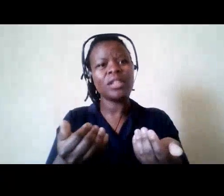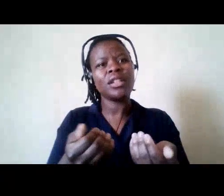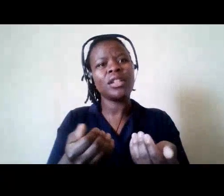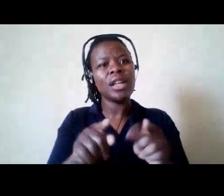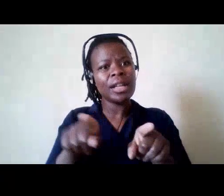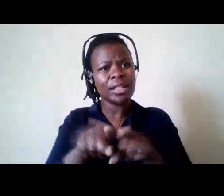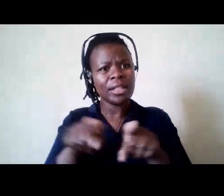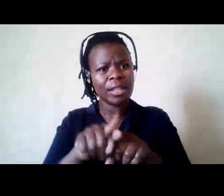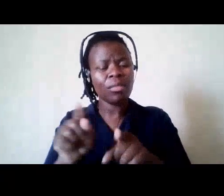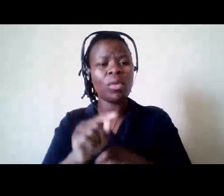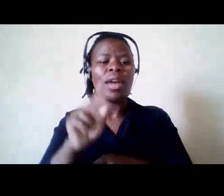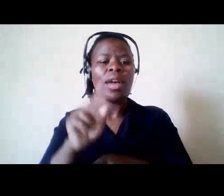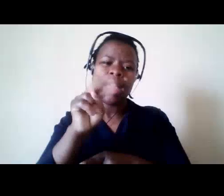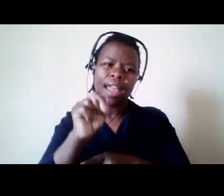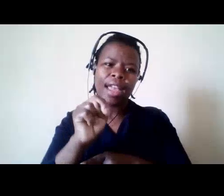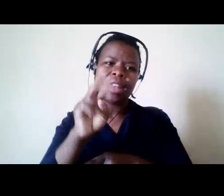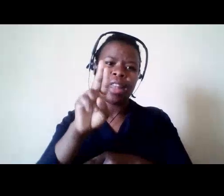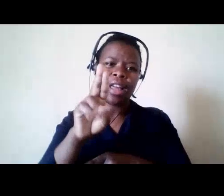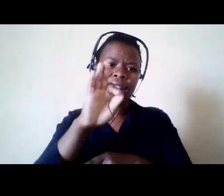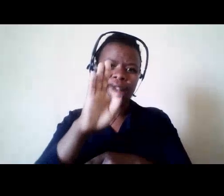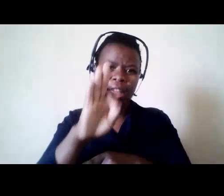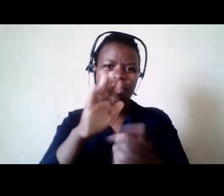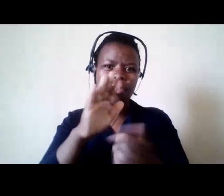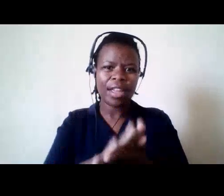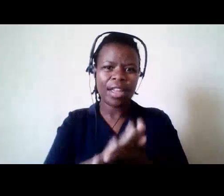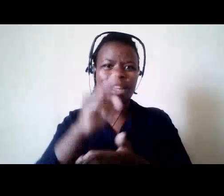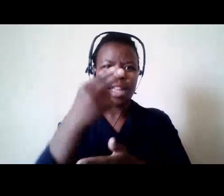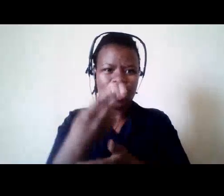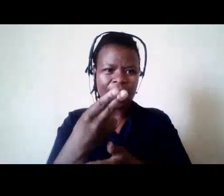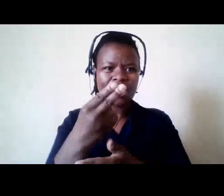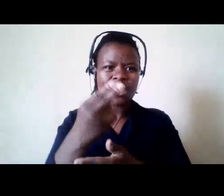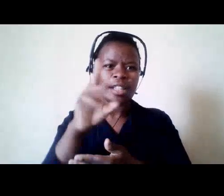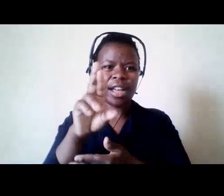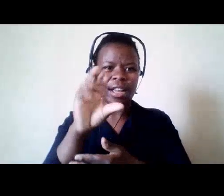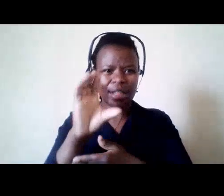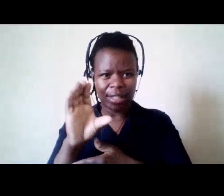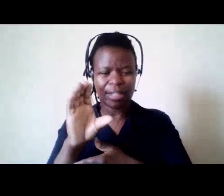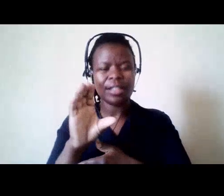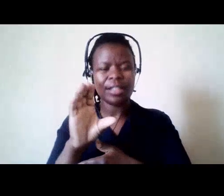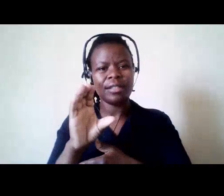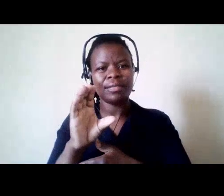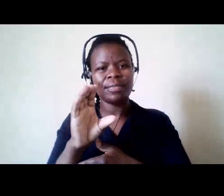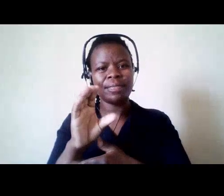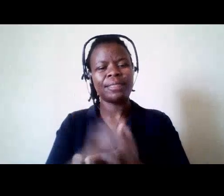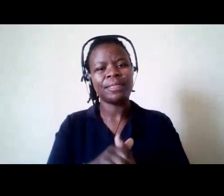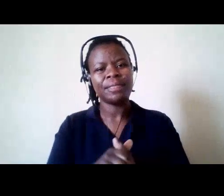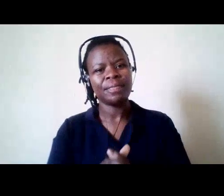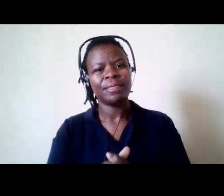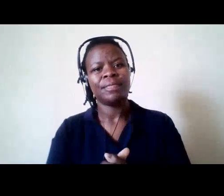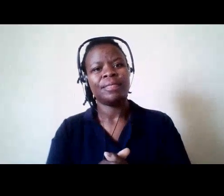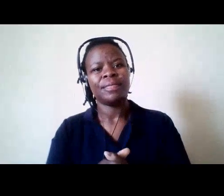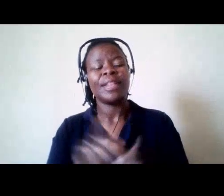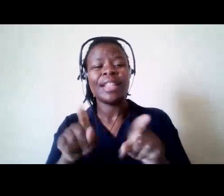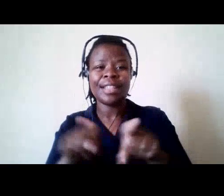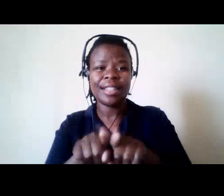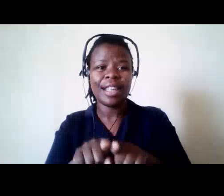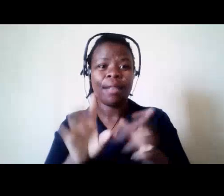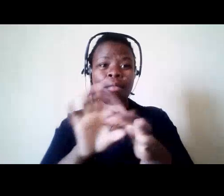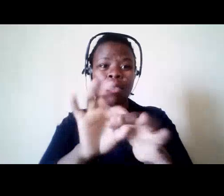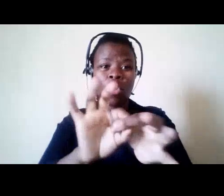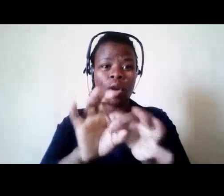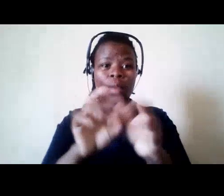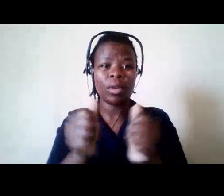and HSRC, run from 2026 to 2028. And collaborating with the Faculty of Medicine and Health